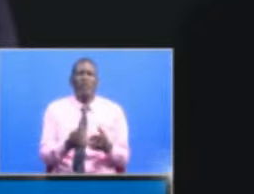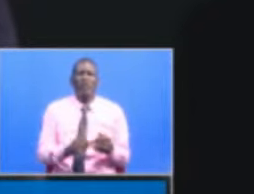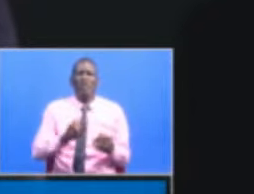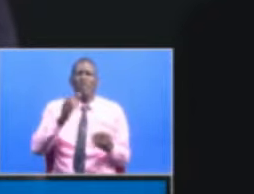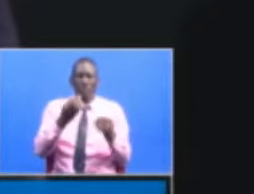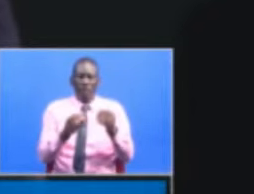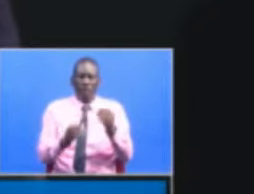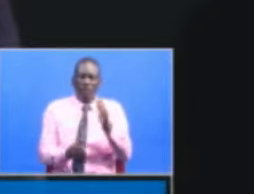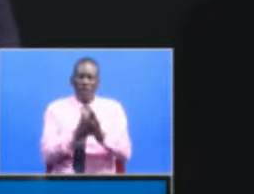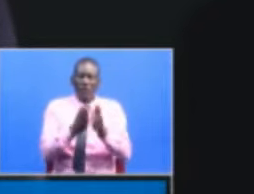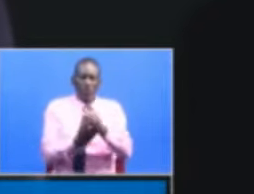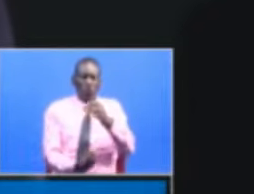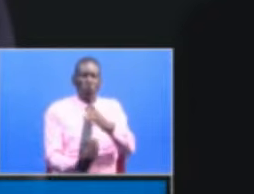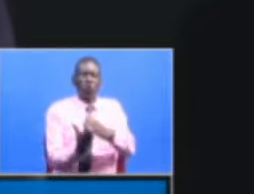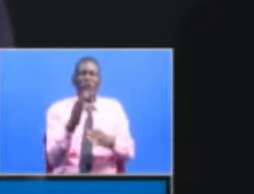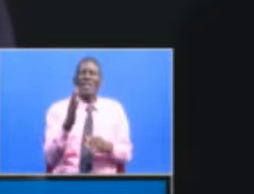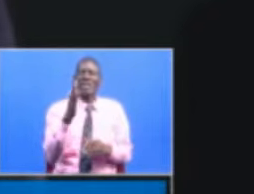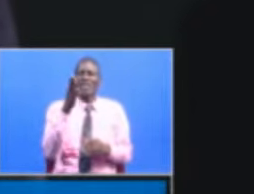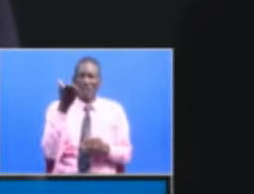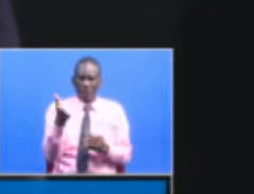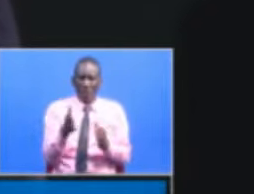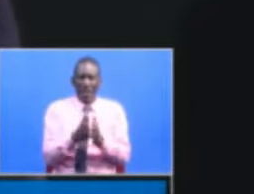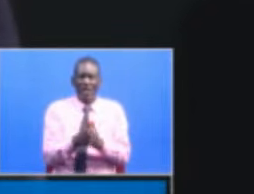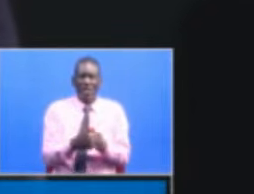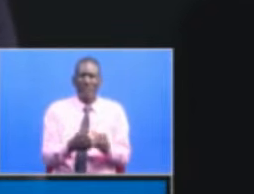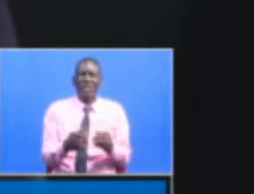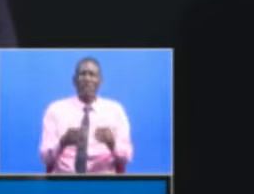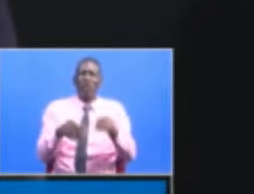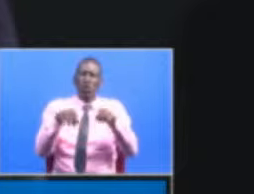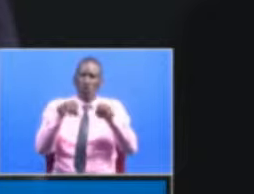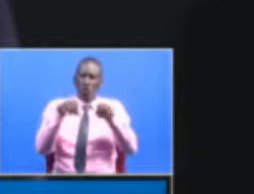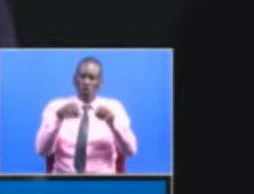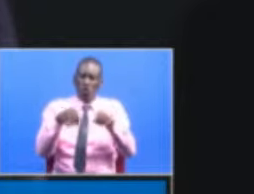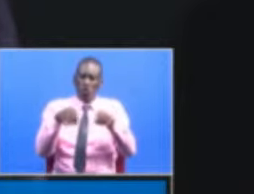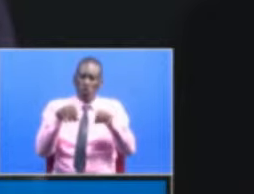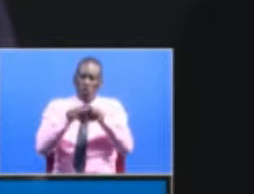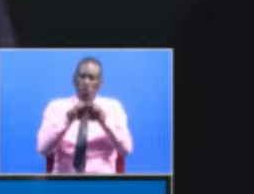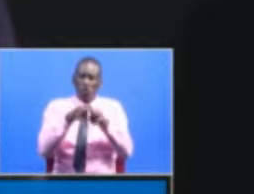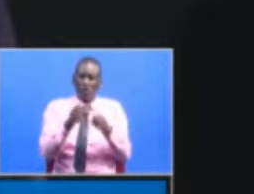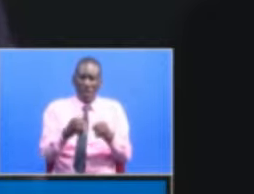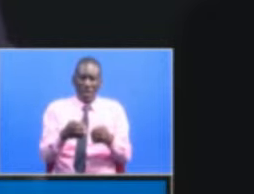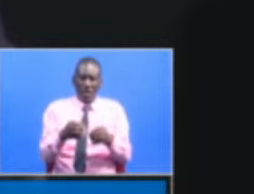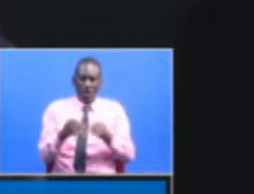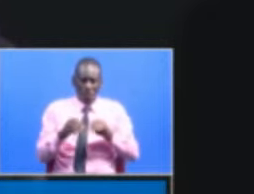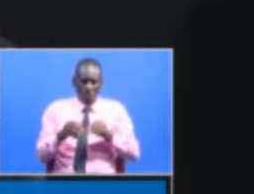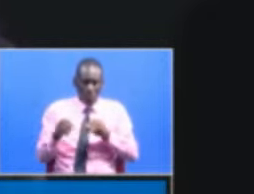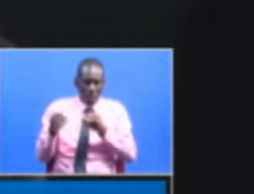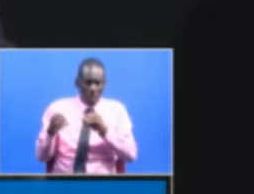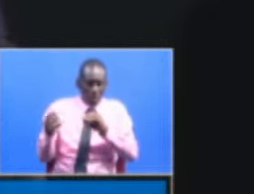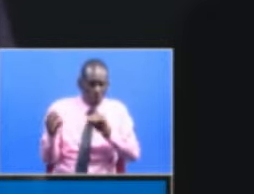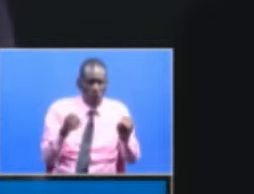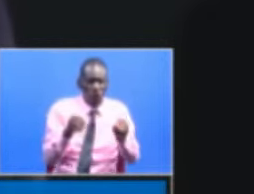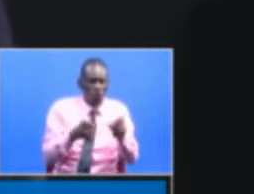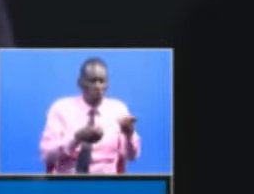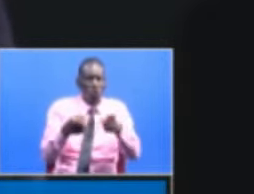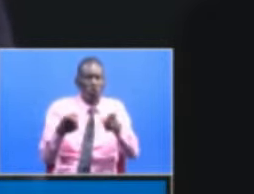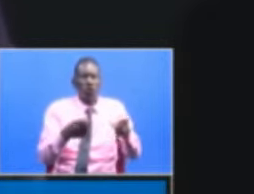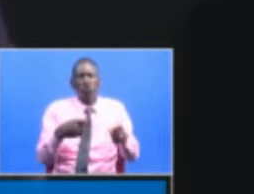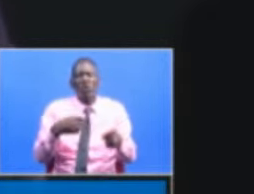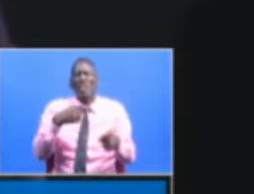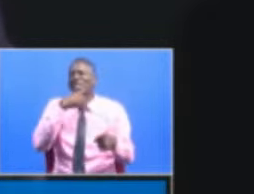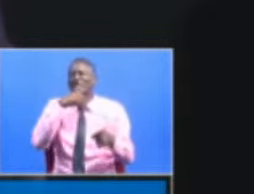trees and shrubs are also you know, taken across the desert to control the desert, which is